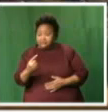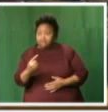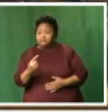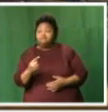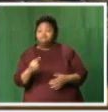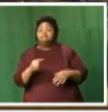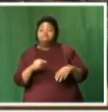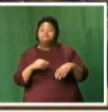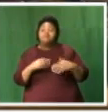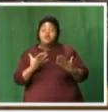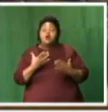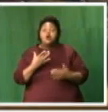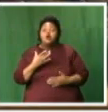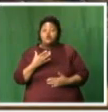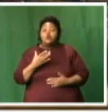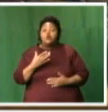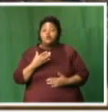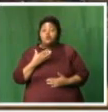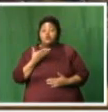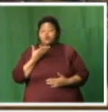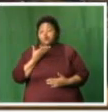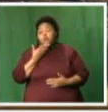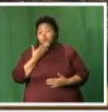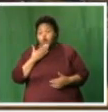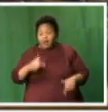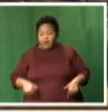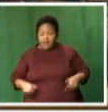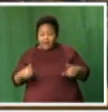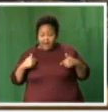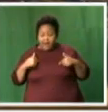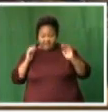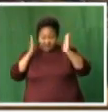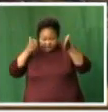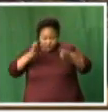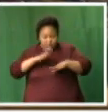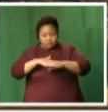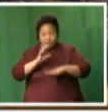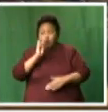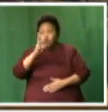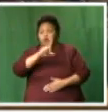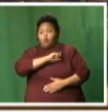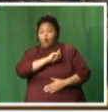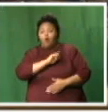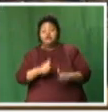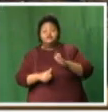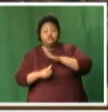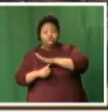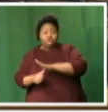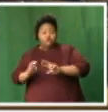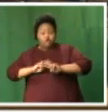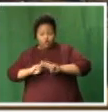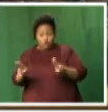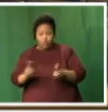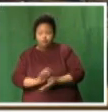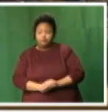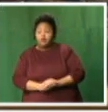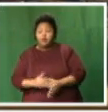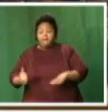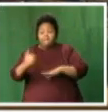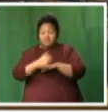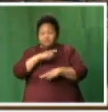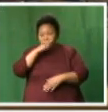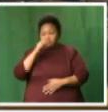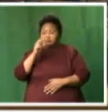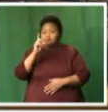longumfana ifundzisa nekukhula kwakhe kuti angavaleki ngaphandle kokukhuleni kwakhe. Umsunguli walenhlangano Dududube uchaze